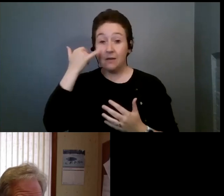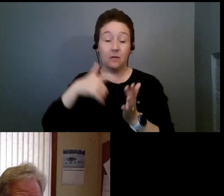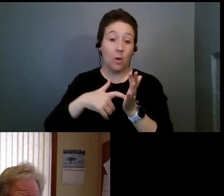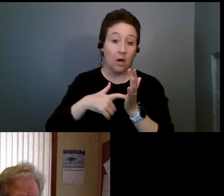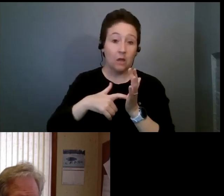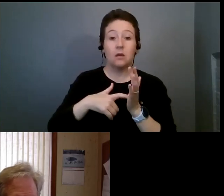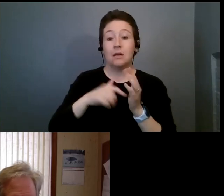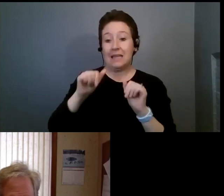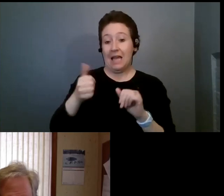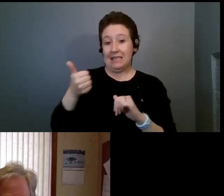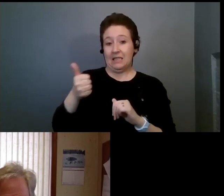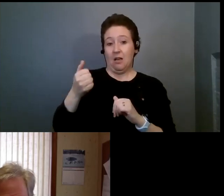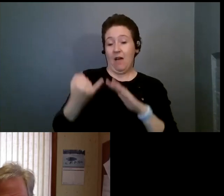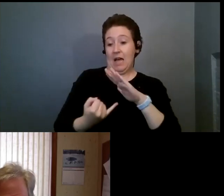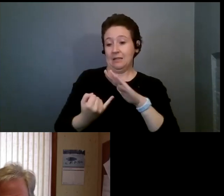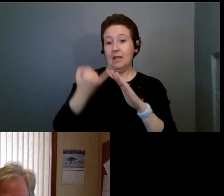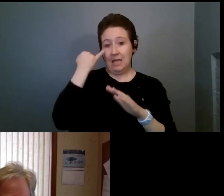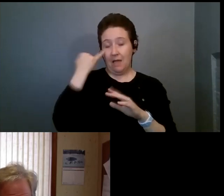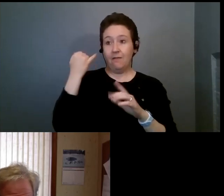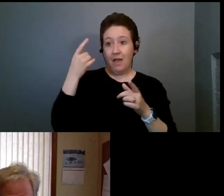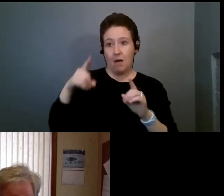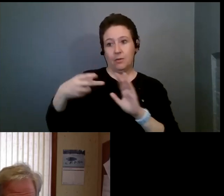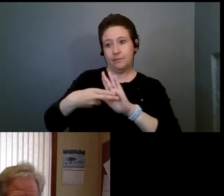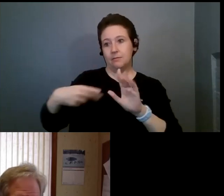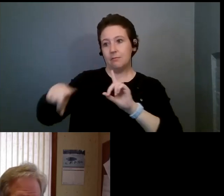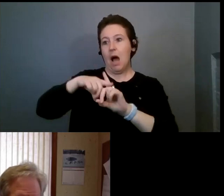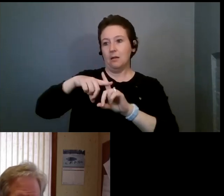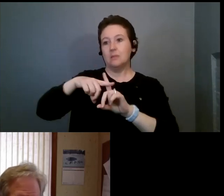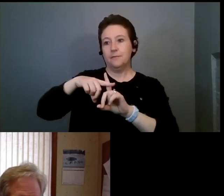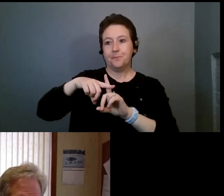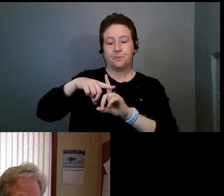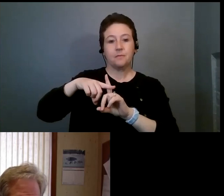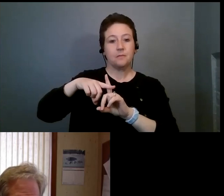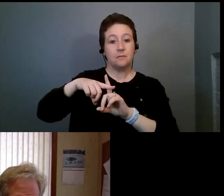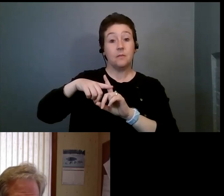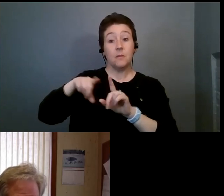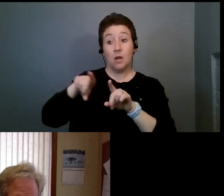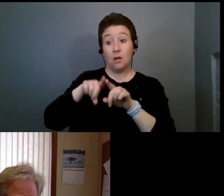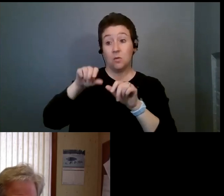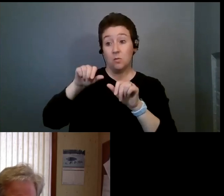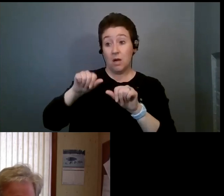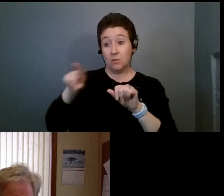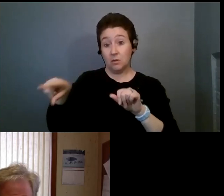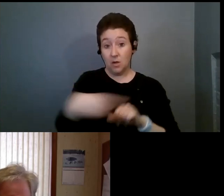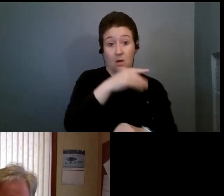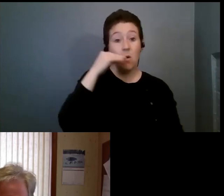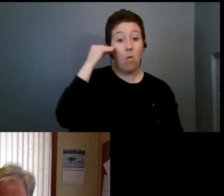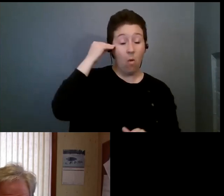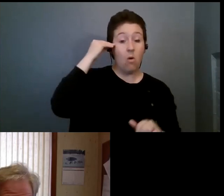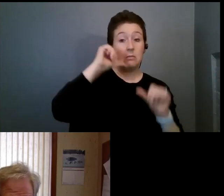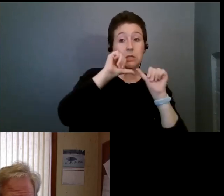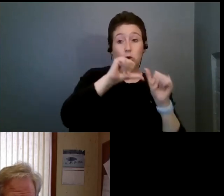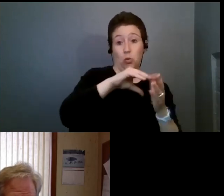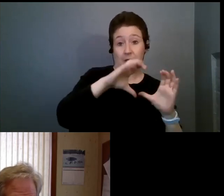can self-isolate should there be a positive test. We've also made it possible for them to go home and to continue their classes